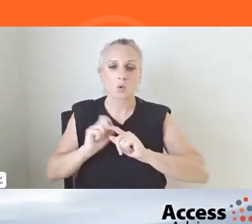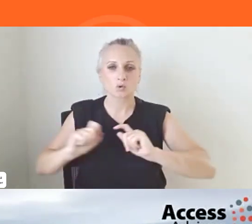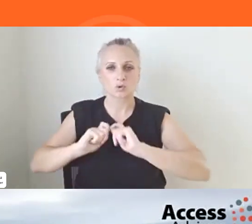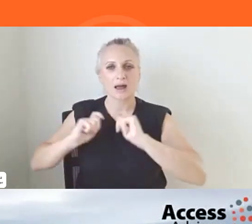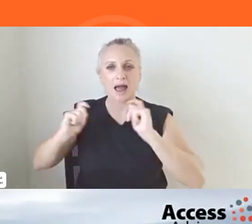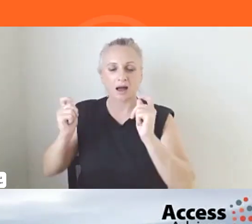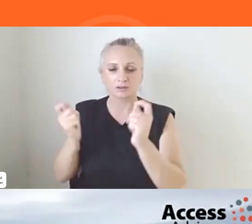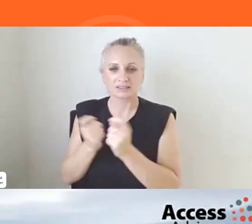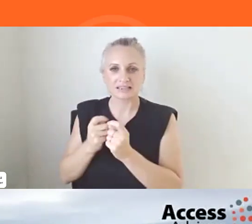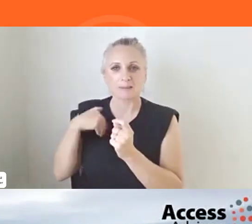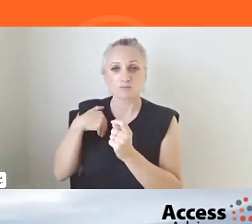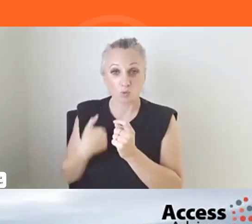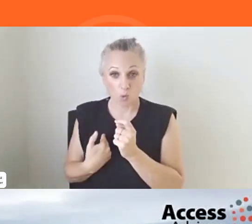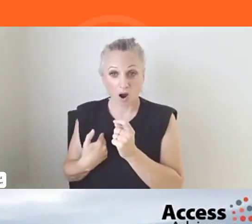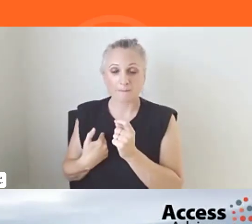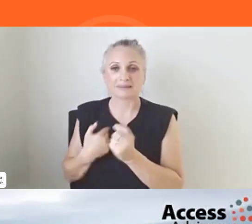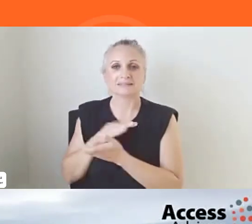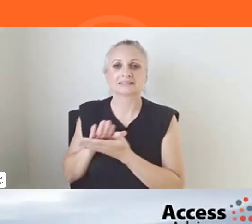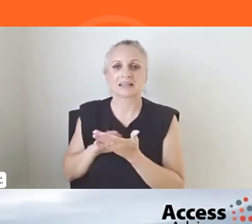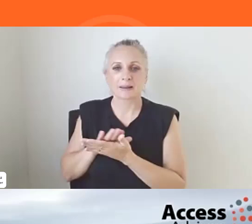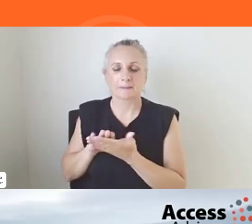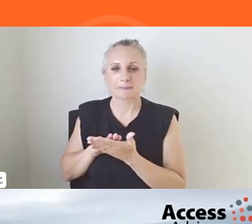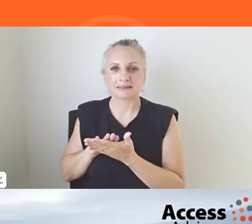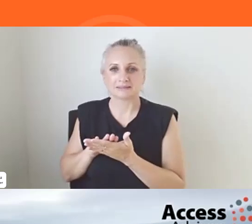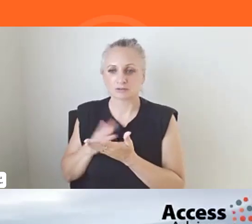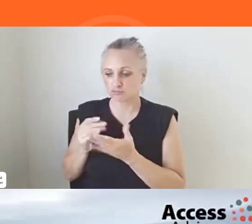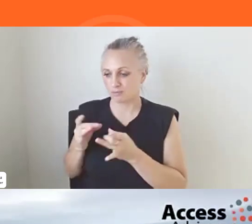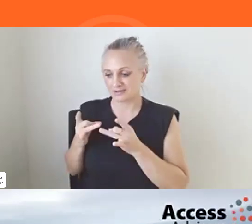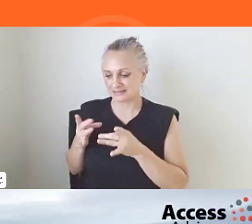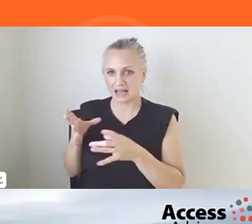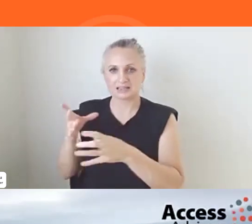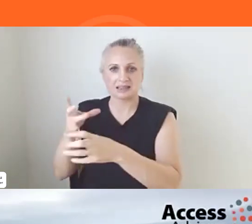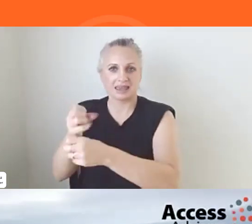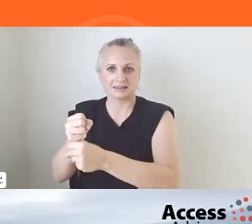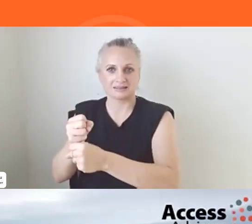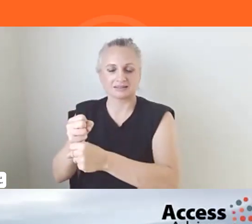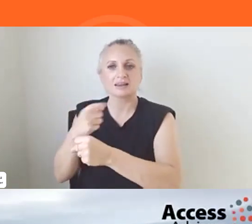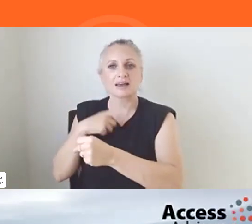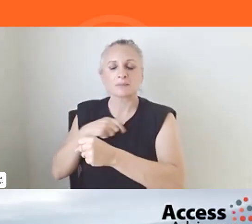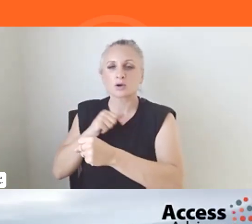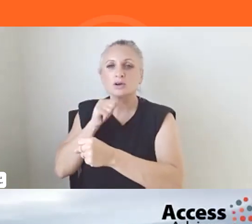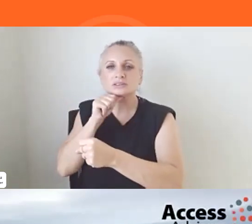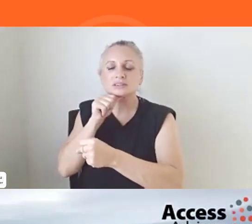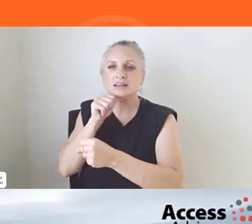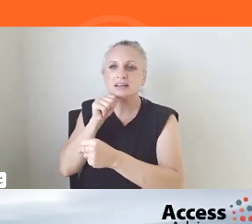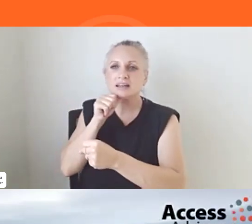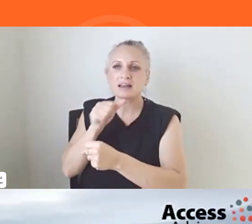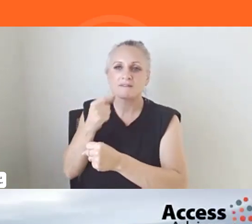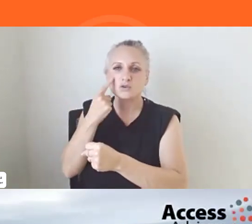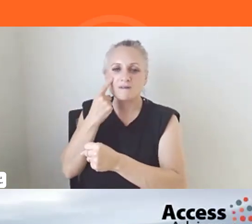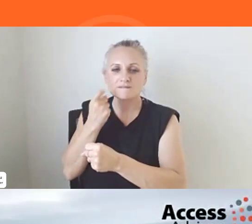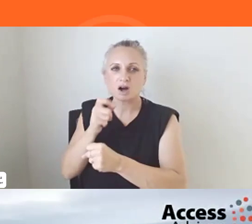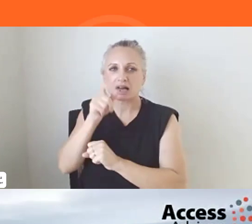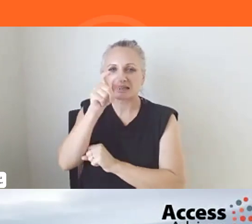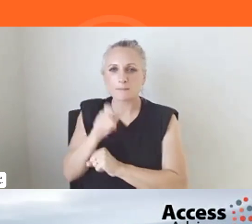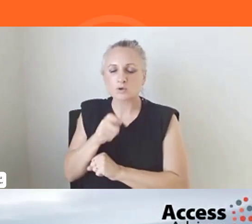to produce at the end. Because if you can get someone with an accessibility focus in at the start